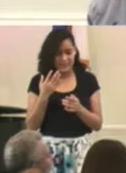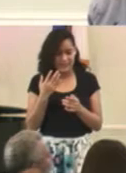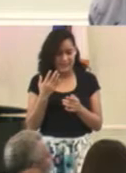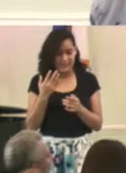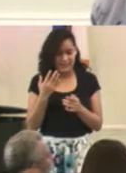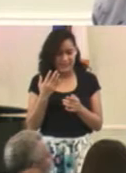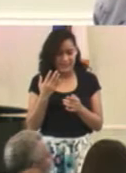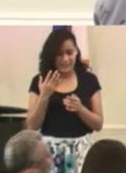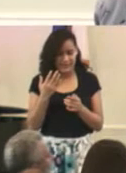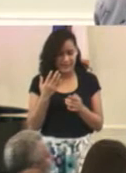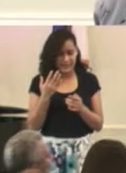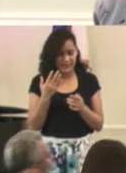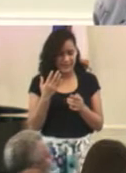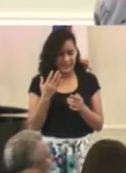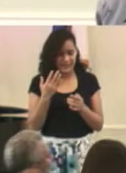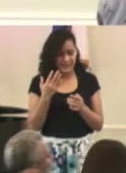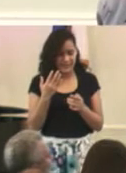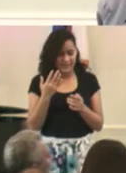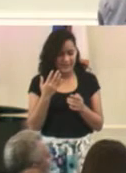for Sabbath